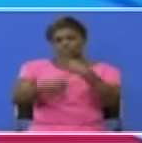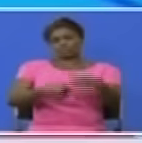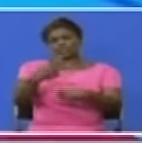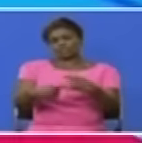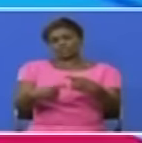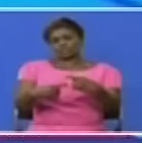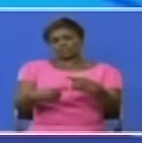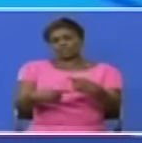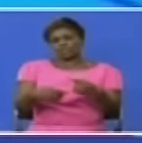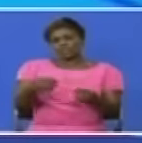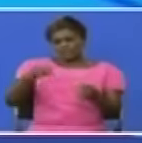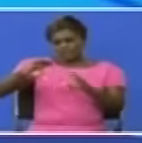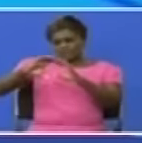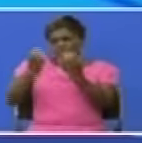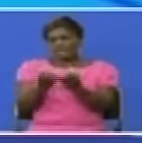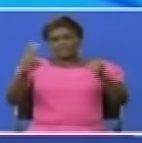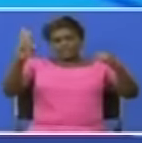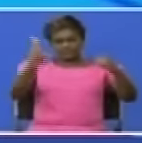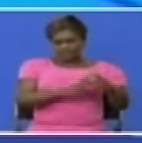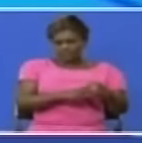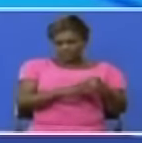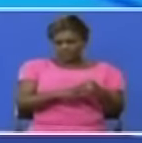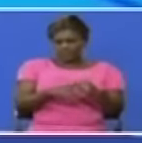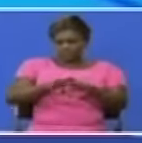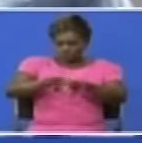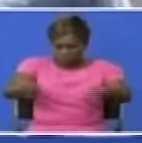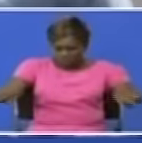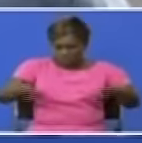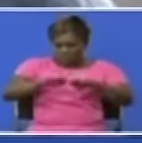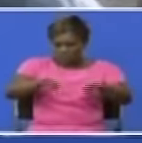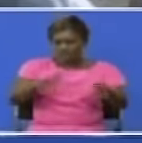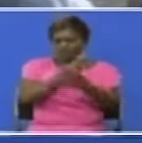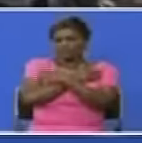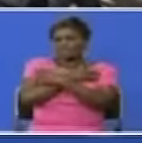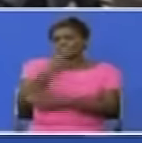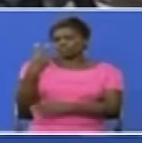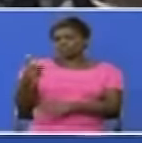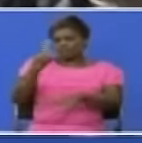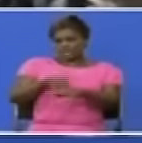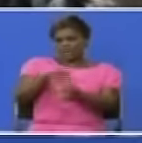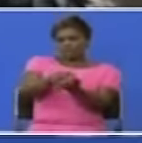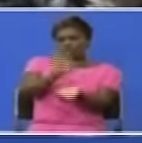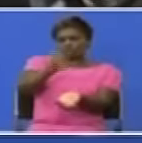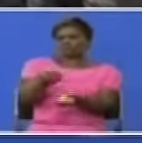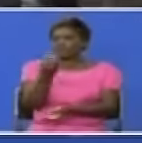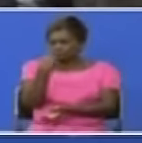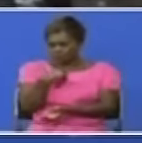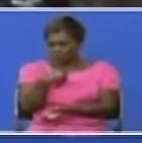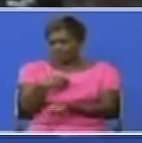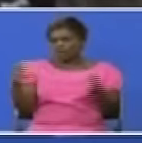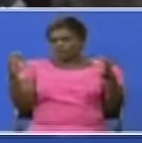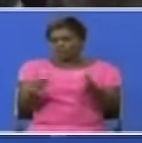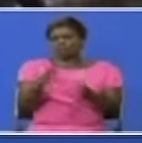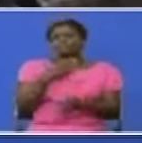to witnesses, the Standard 7 pupil was taking a bath at the beach in the company of his two friends when the incident occurred. The residents